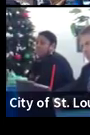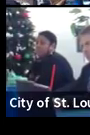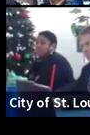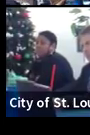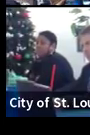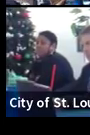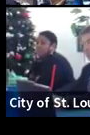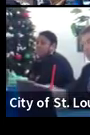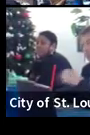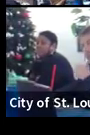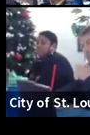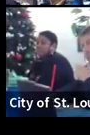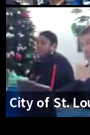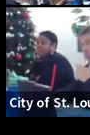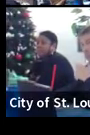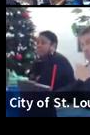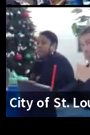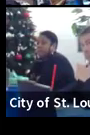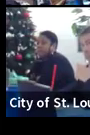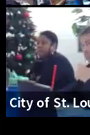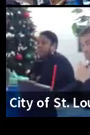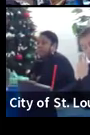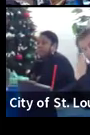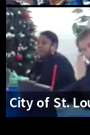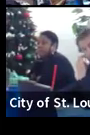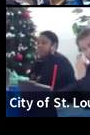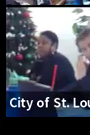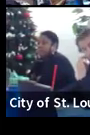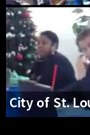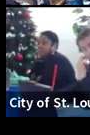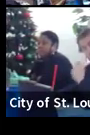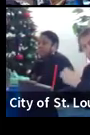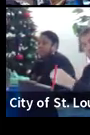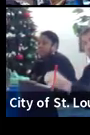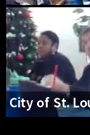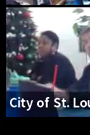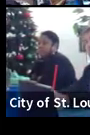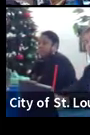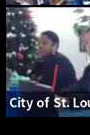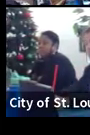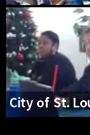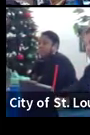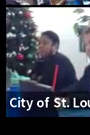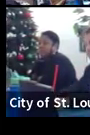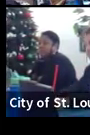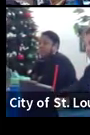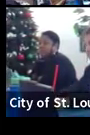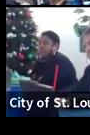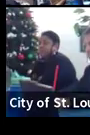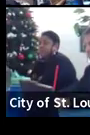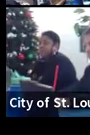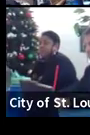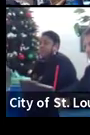by the city or not, the city of St. Louis has continually abandoned the people of North St.